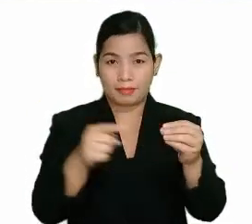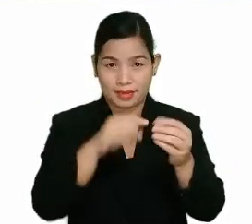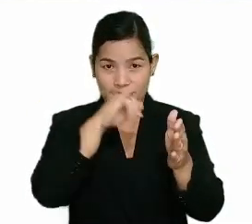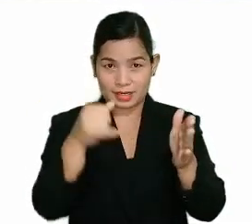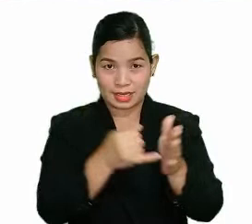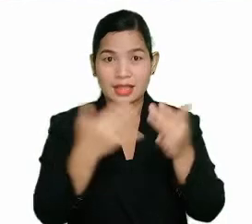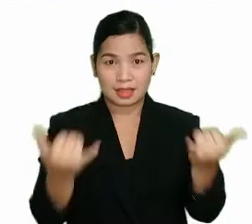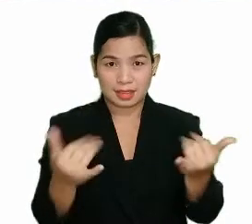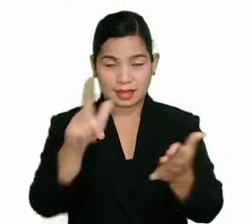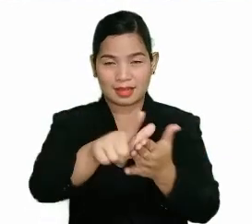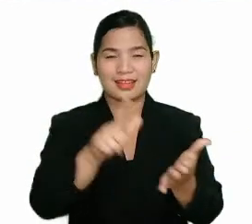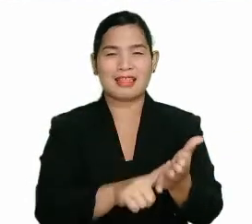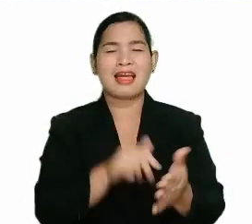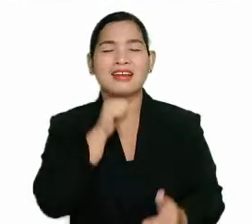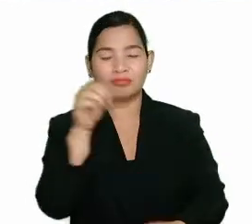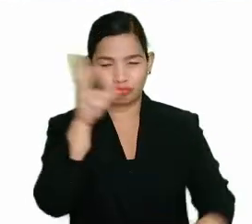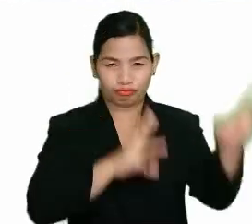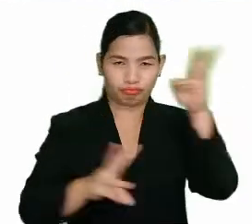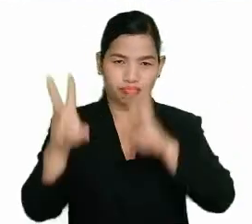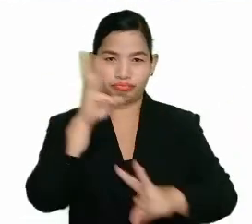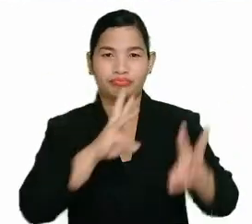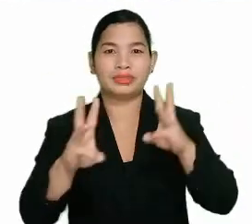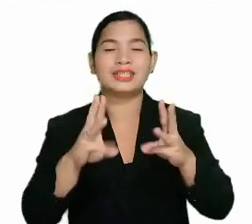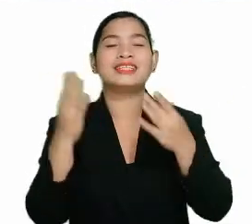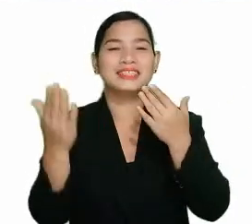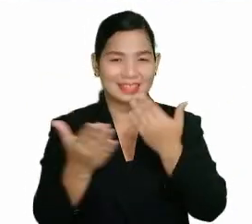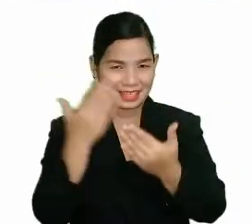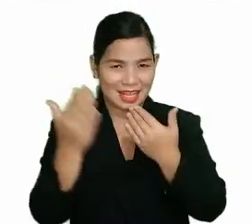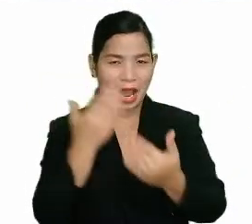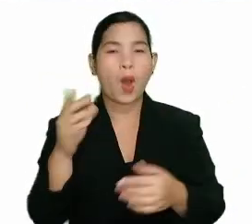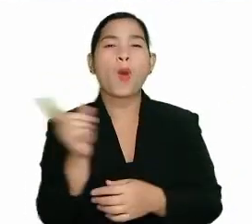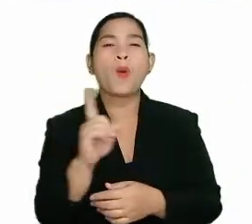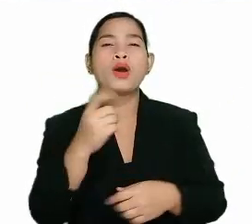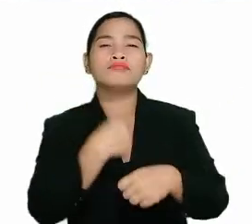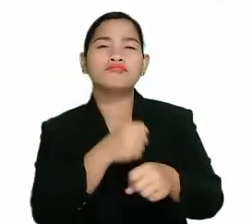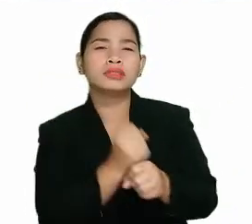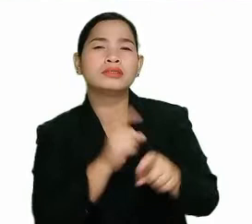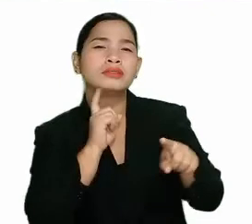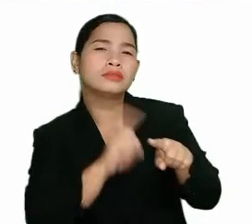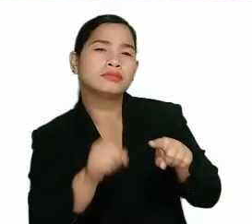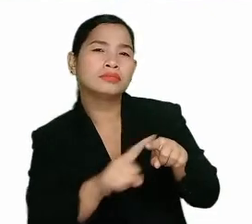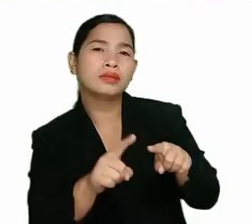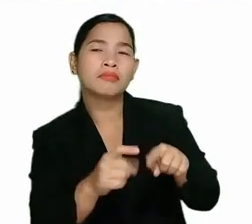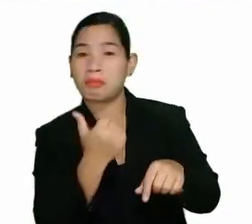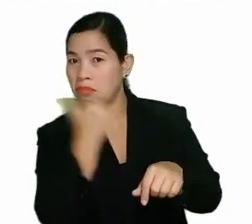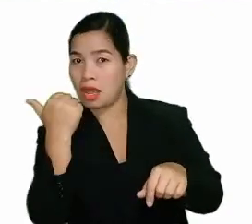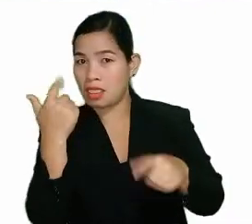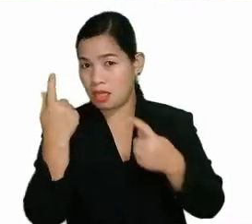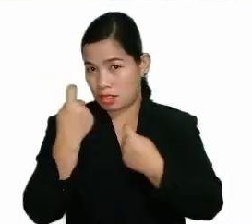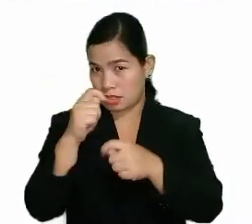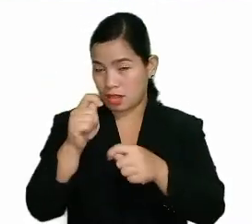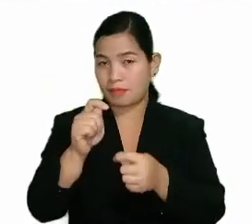session. Do not worry, it will be easy to tackle what makes them different from other types